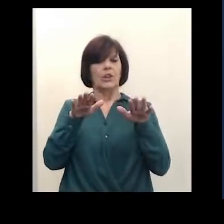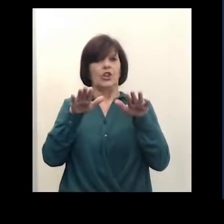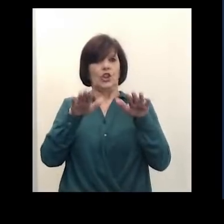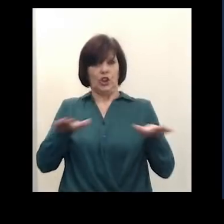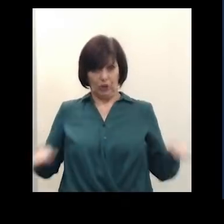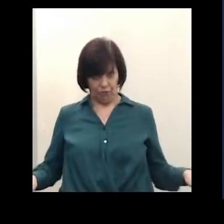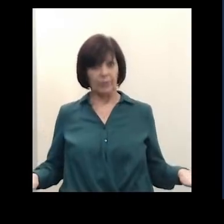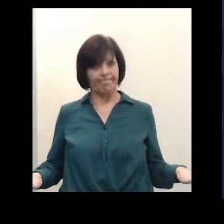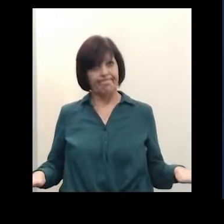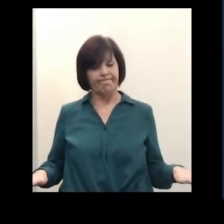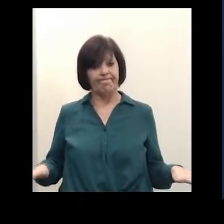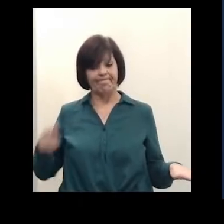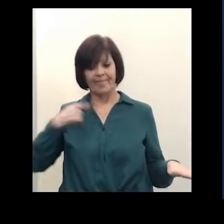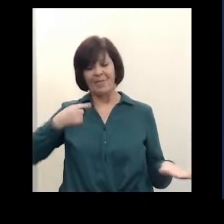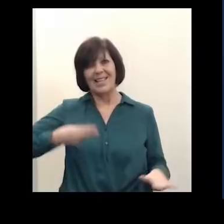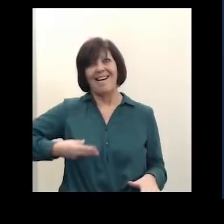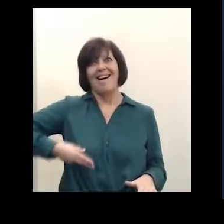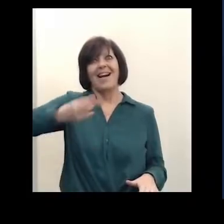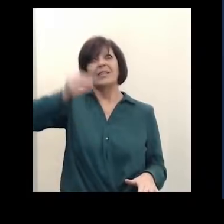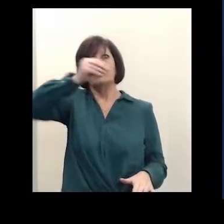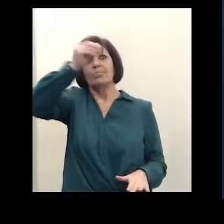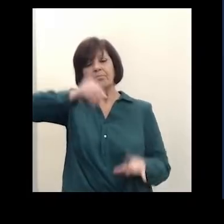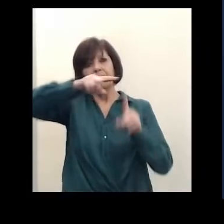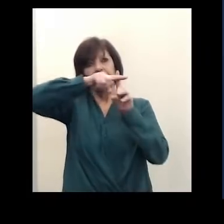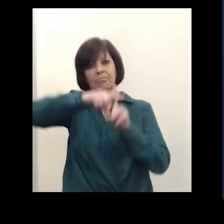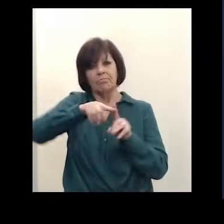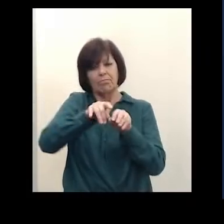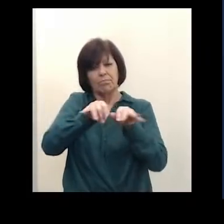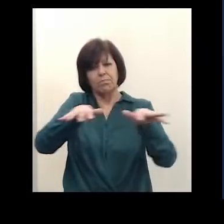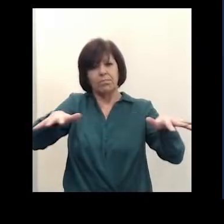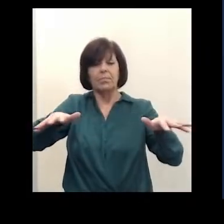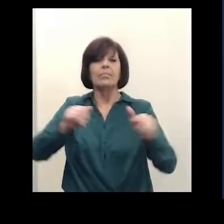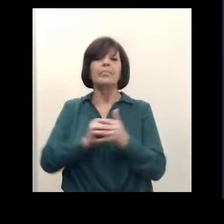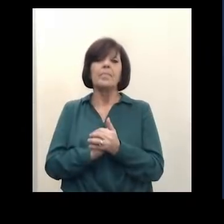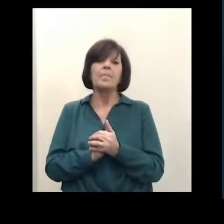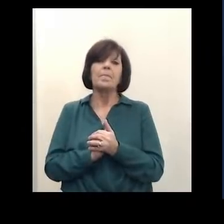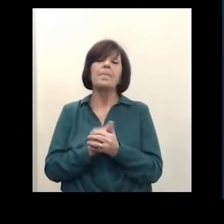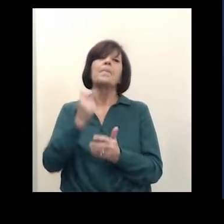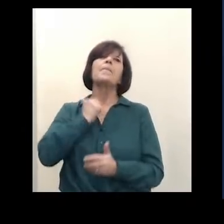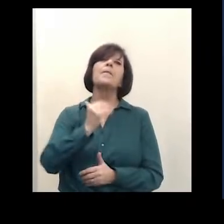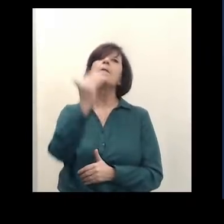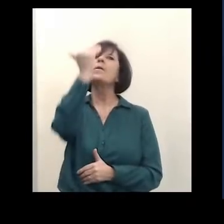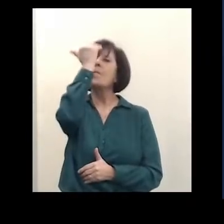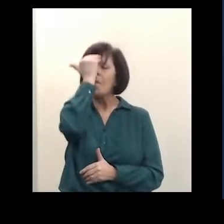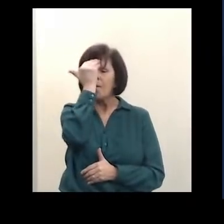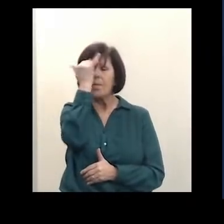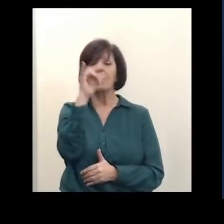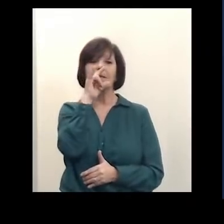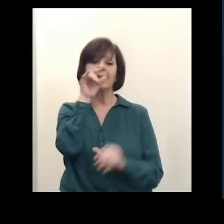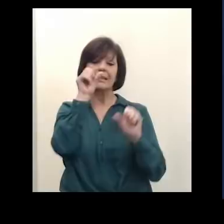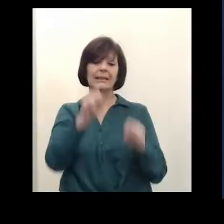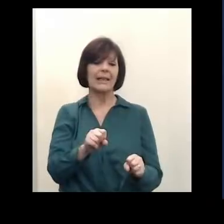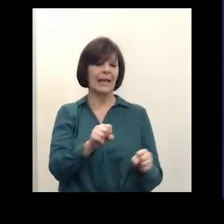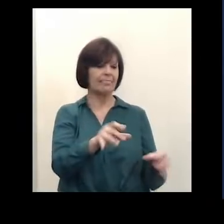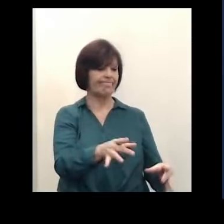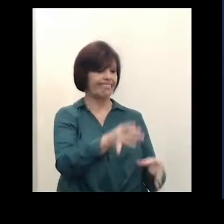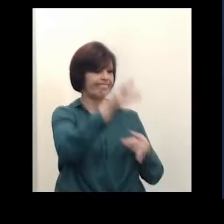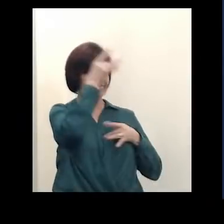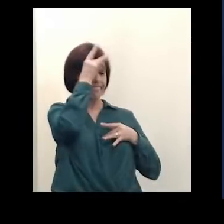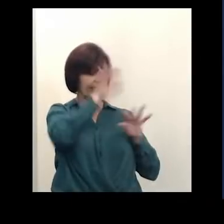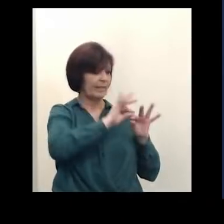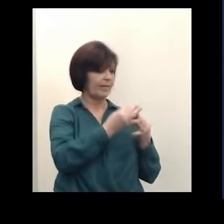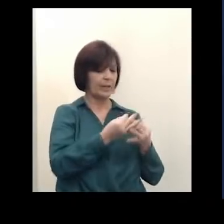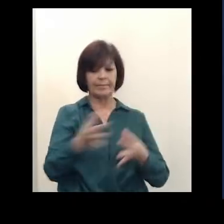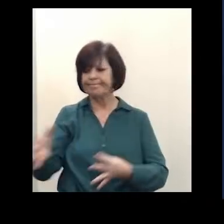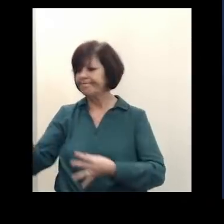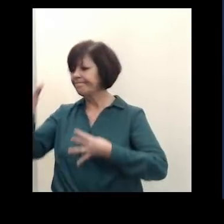who have the highest rate of transmission in our county. We know kids can catch it in family settings, they can catch it in sports settings, and they can